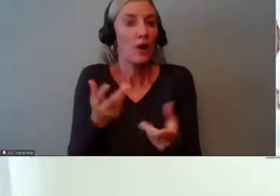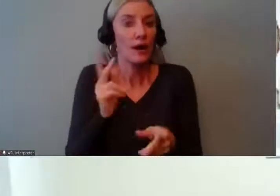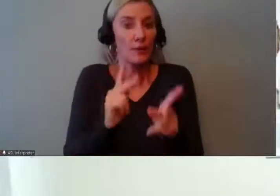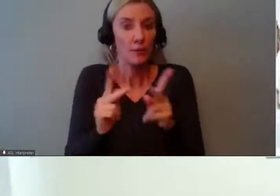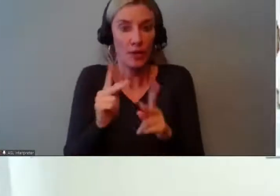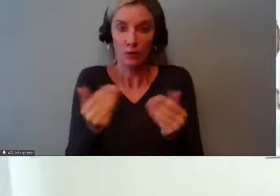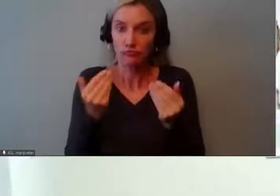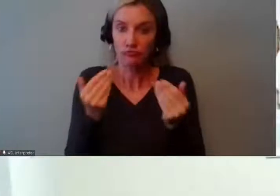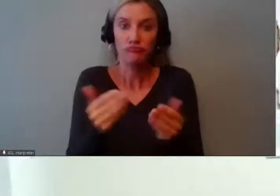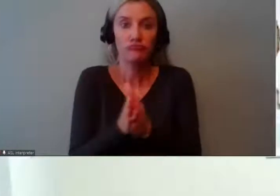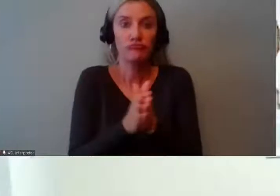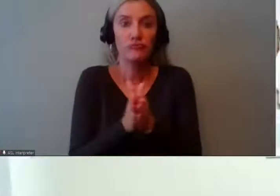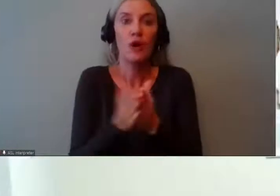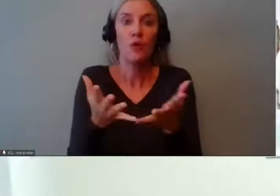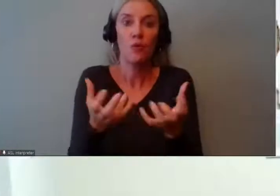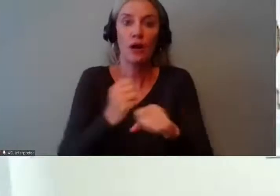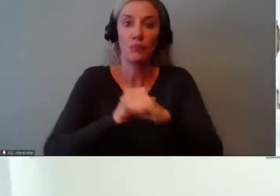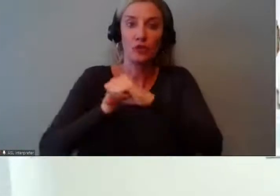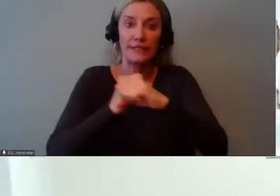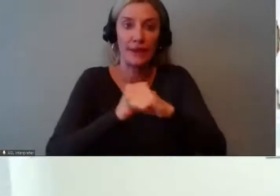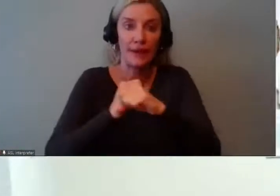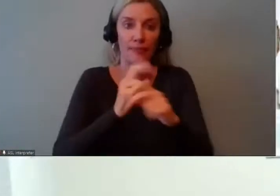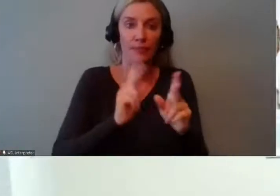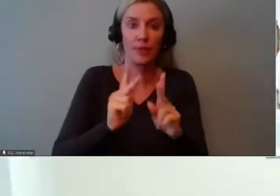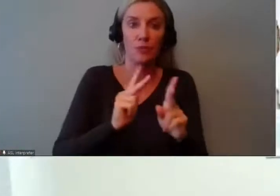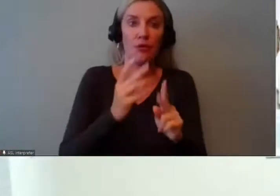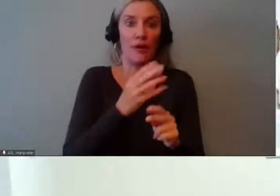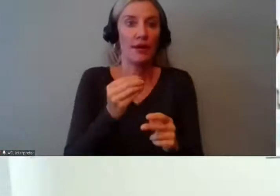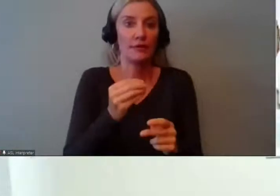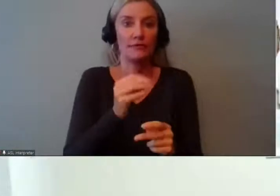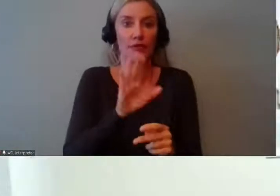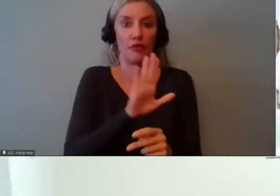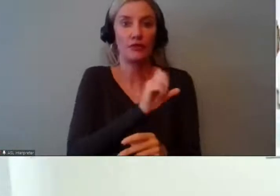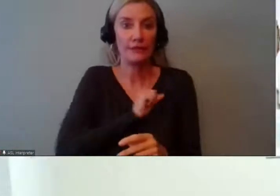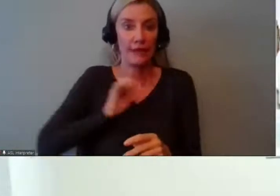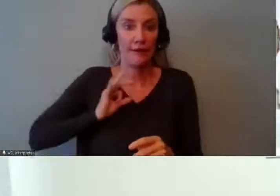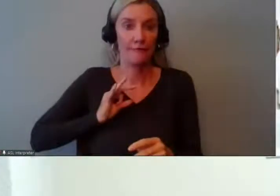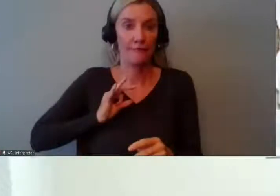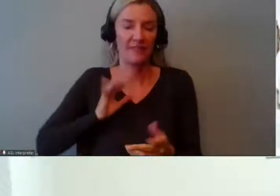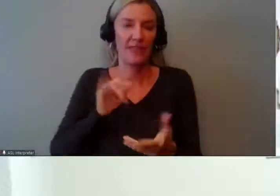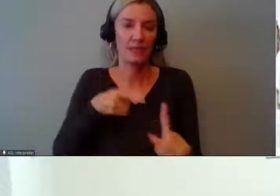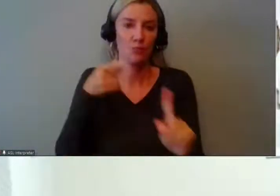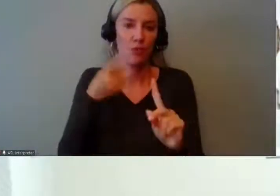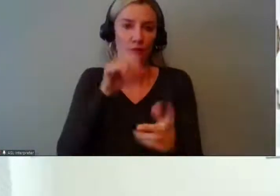protecting their patrons and their staff. And that's the reason for it.